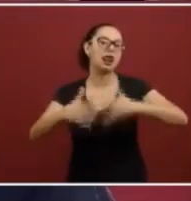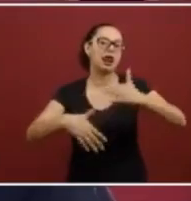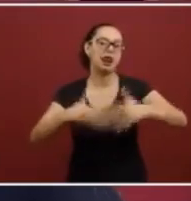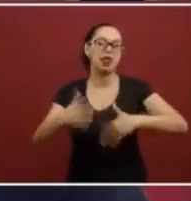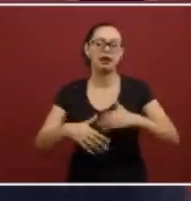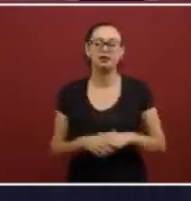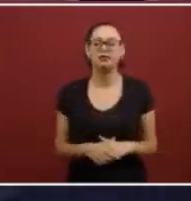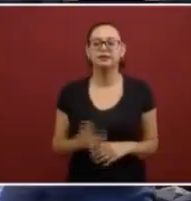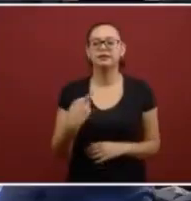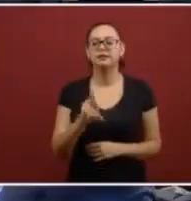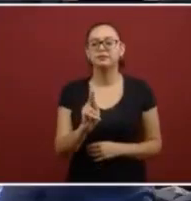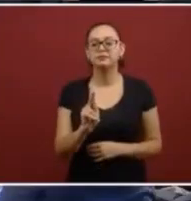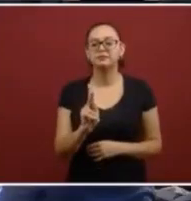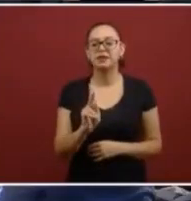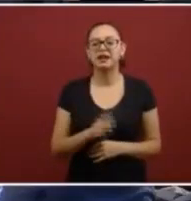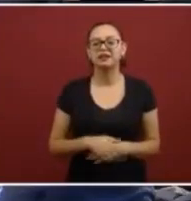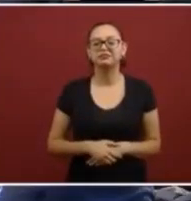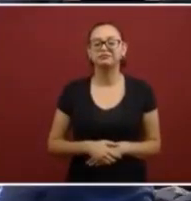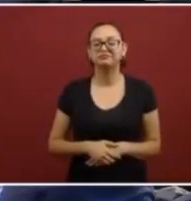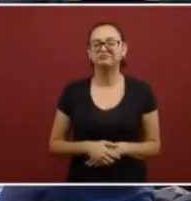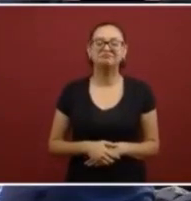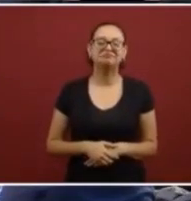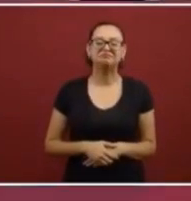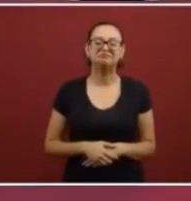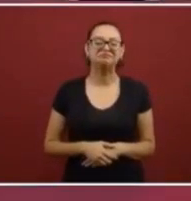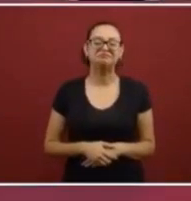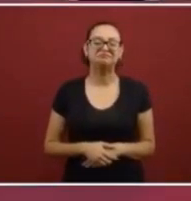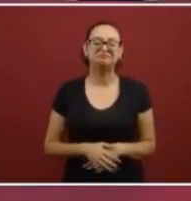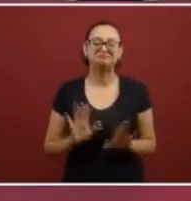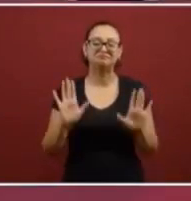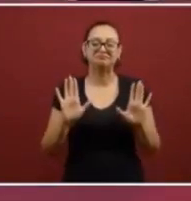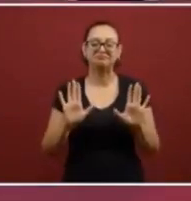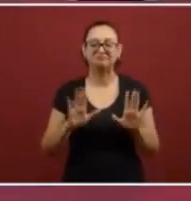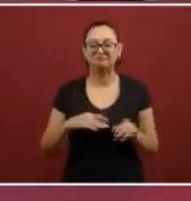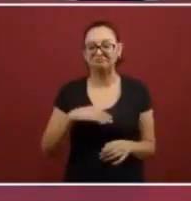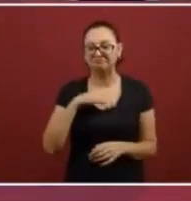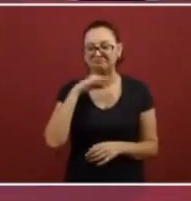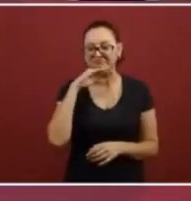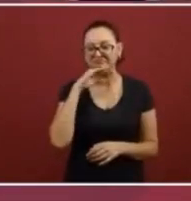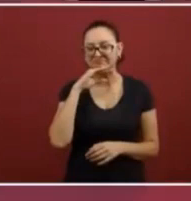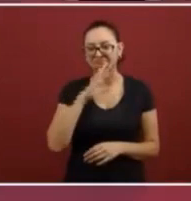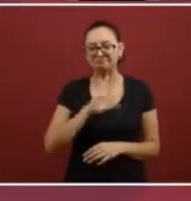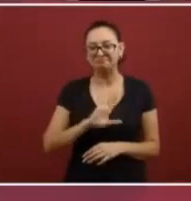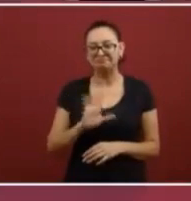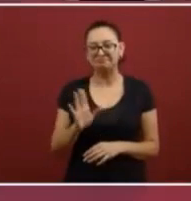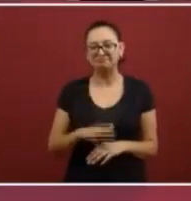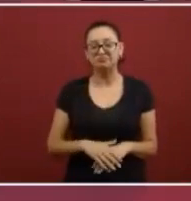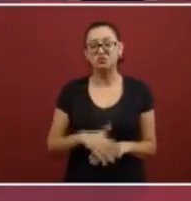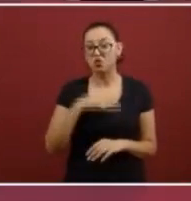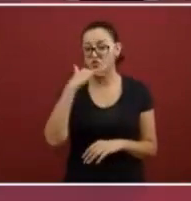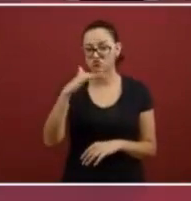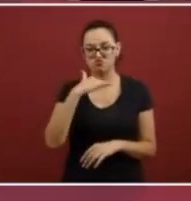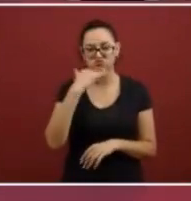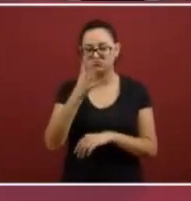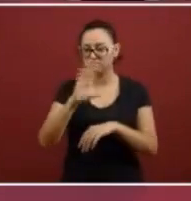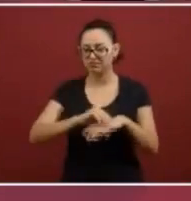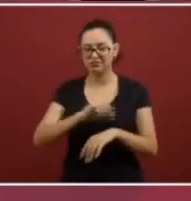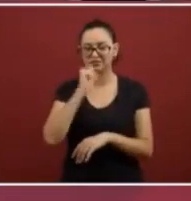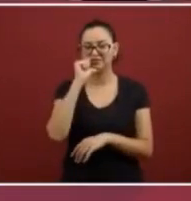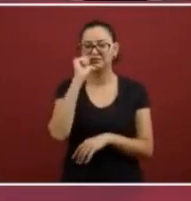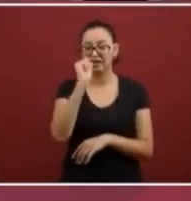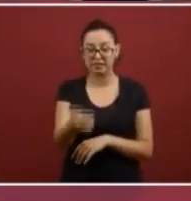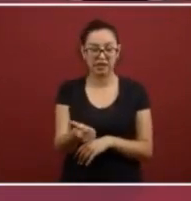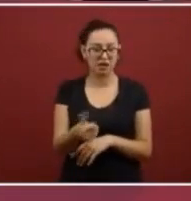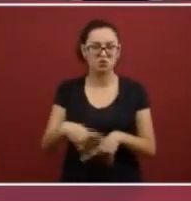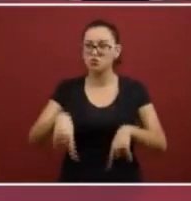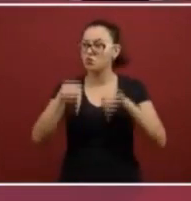Politicking. Pero He says, de todas maneras but in nosotros any no case, vamos a permitir we're not going to permit la corrupción corruption de